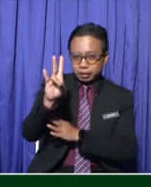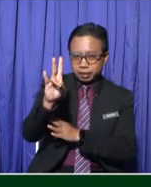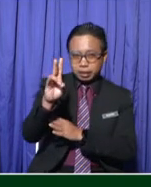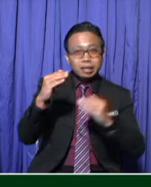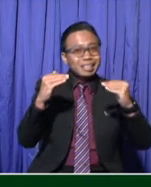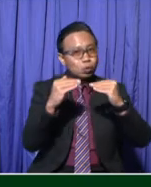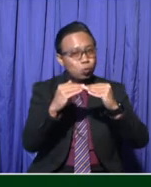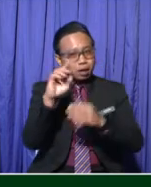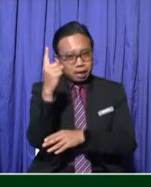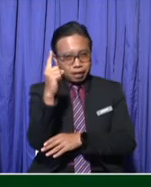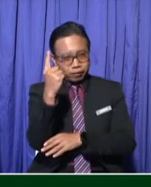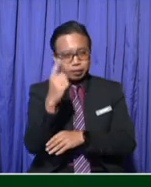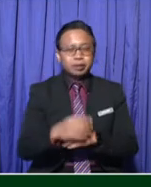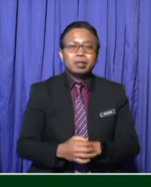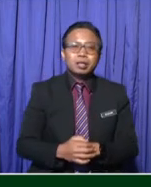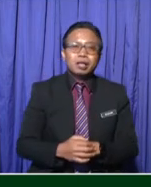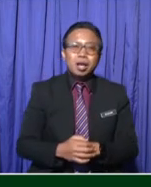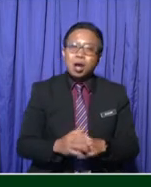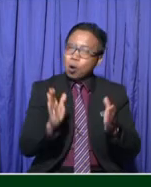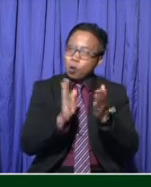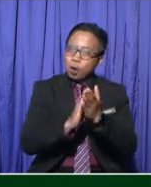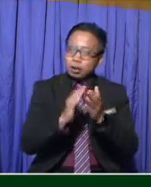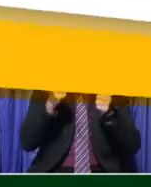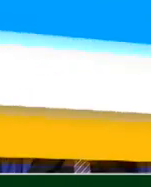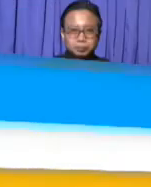equals 11. Well done.